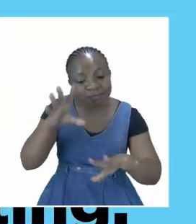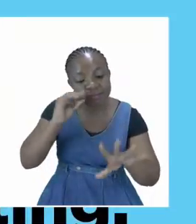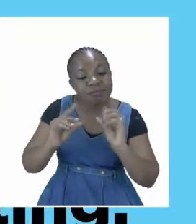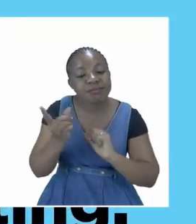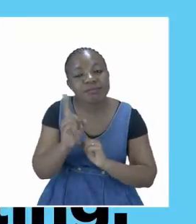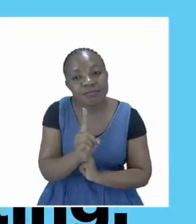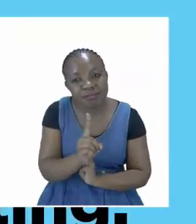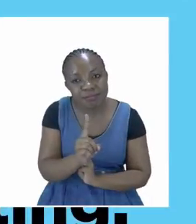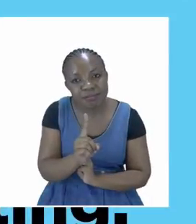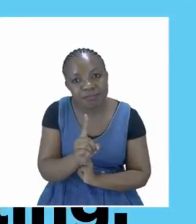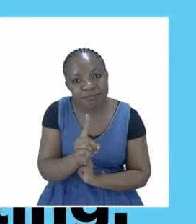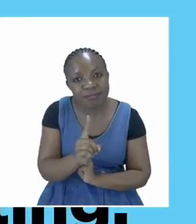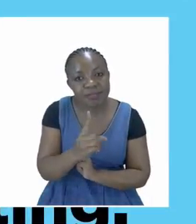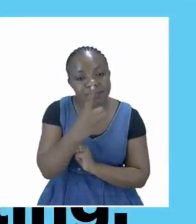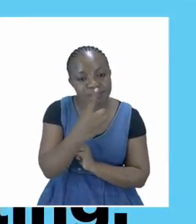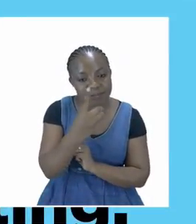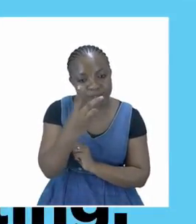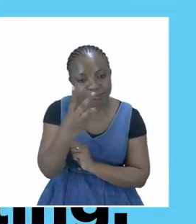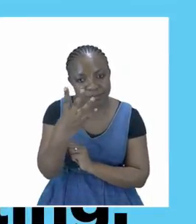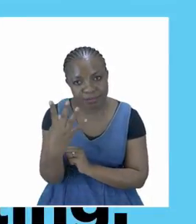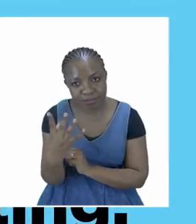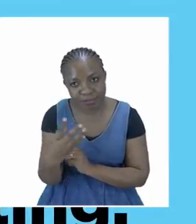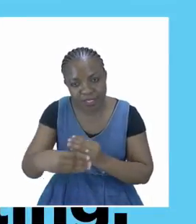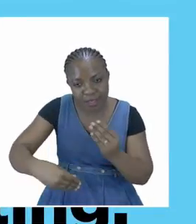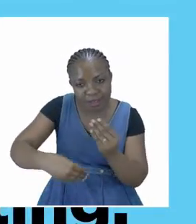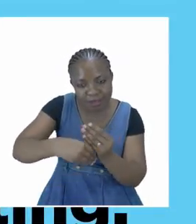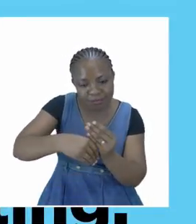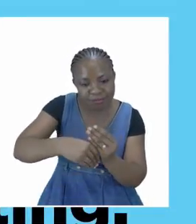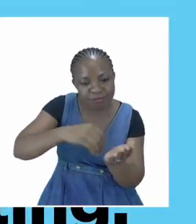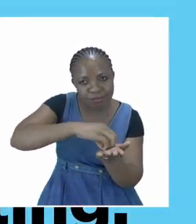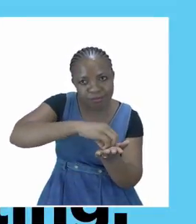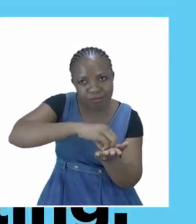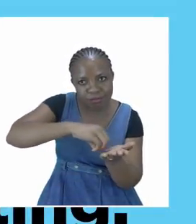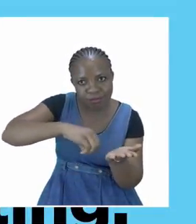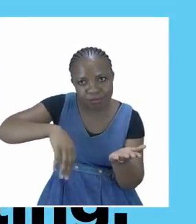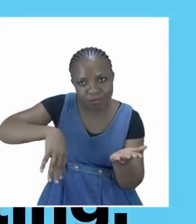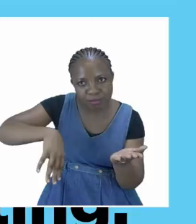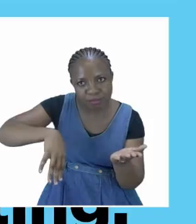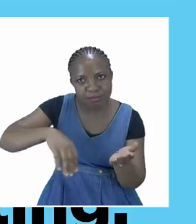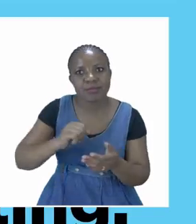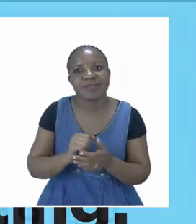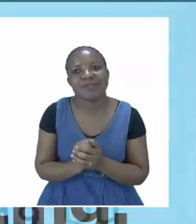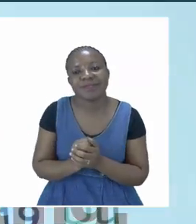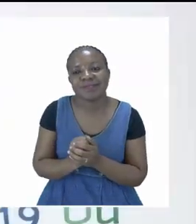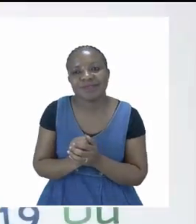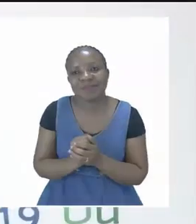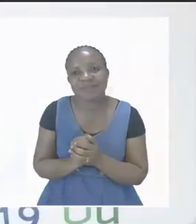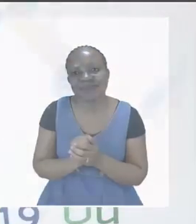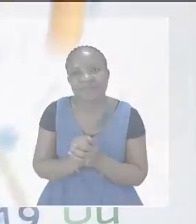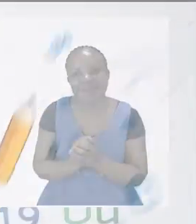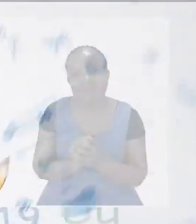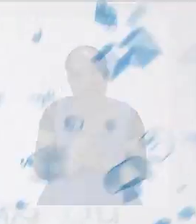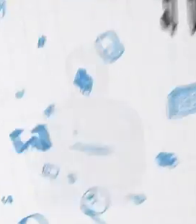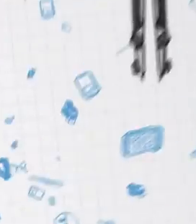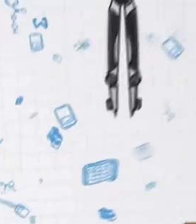about counting, adding, and subtracting.